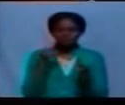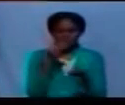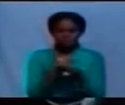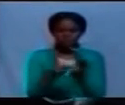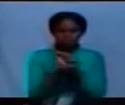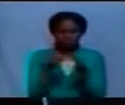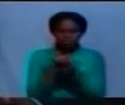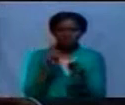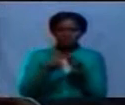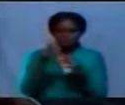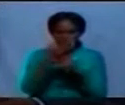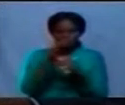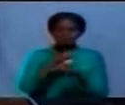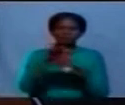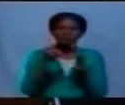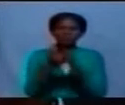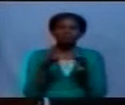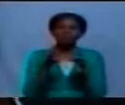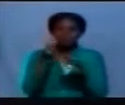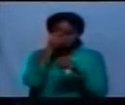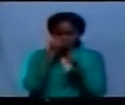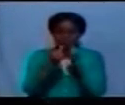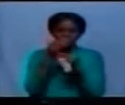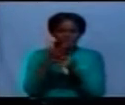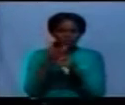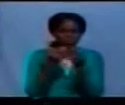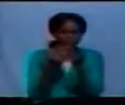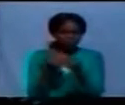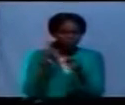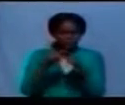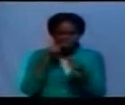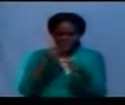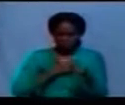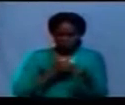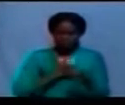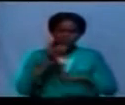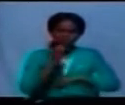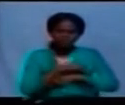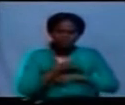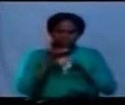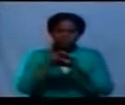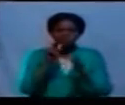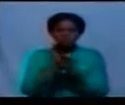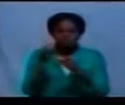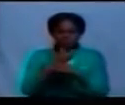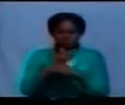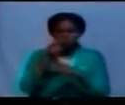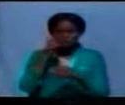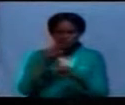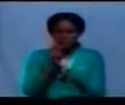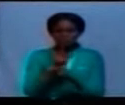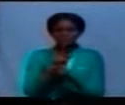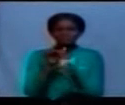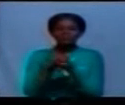to shareholder wealth creation. Because the shareholders exist waiting to say, I invested money in this particular business. You must give me back my